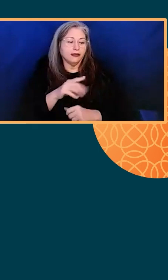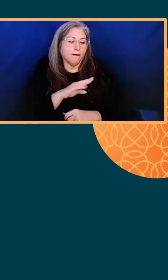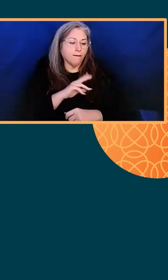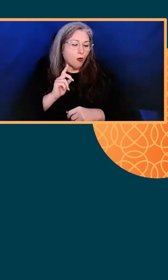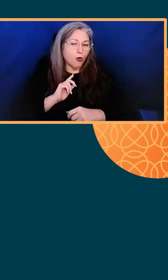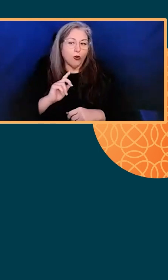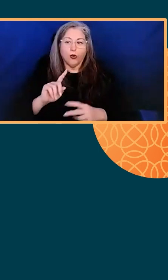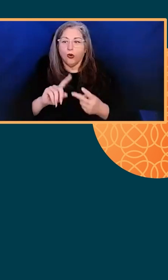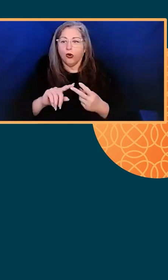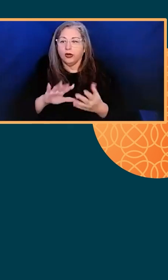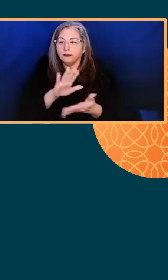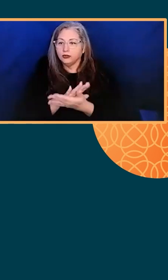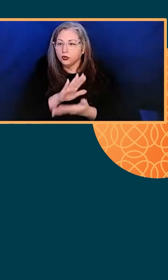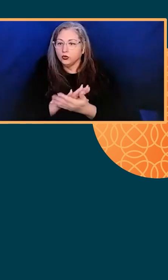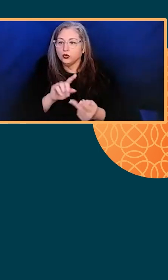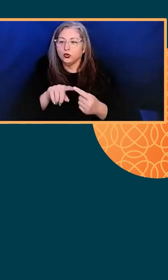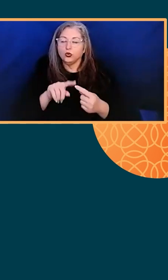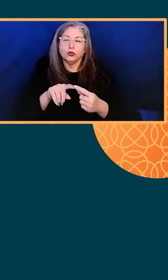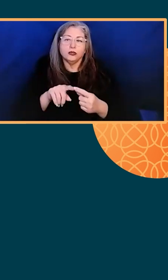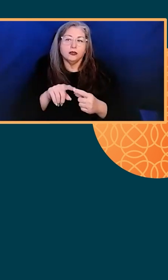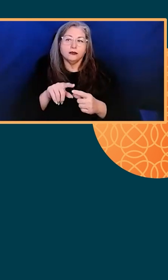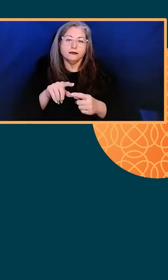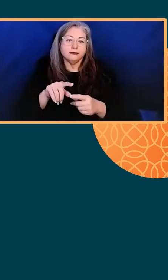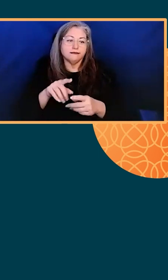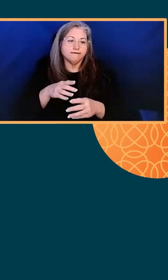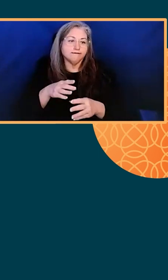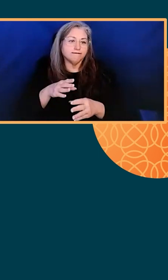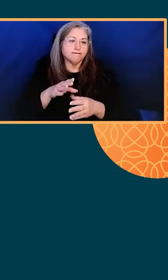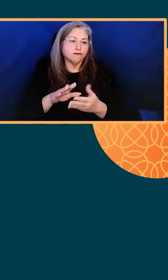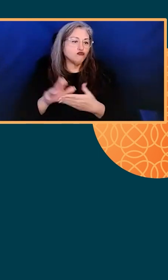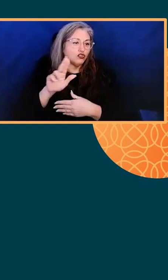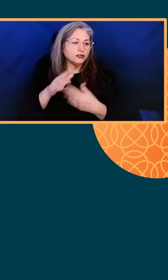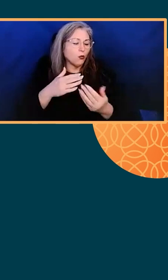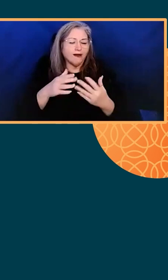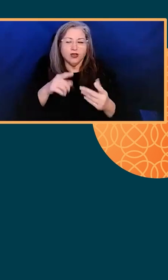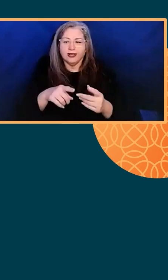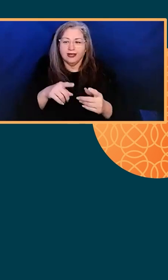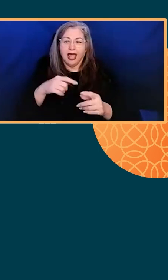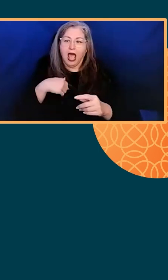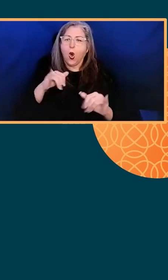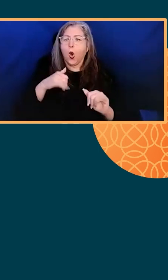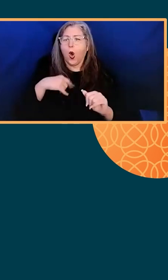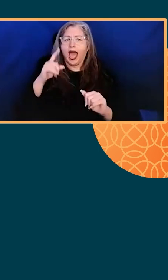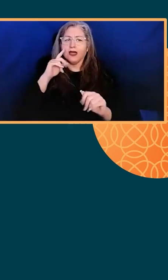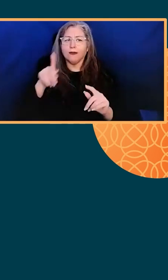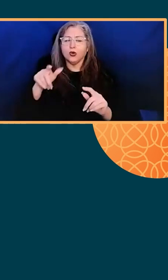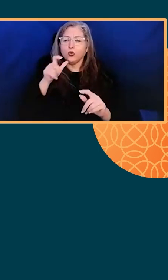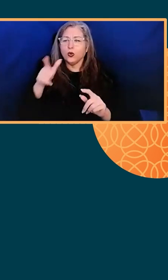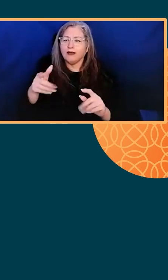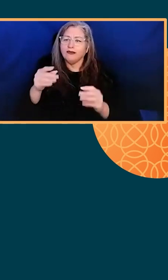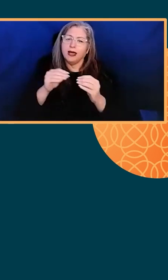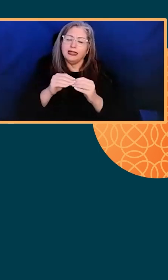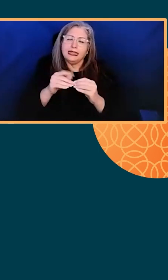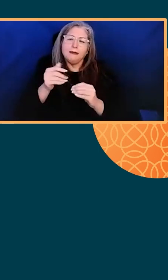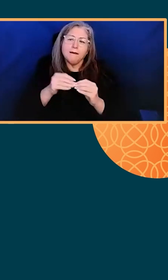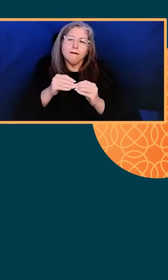a school, an institution, that it's not just, I got some people with a little bit more melanin in their